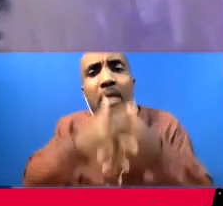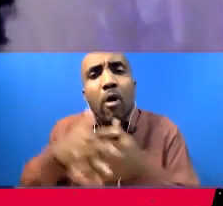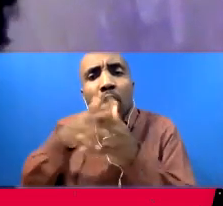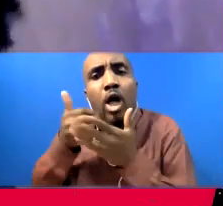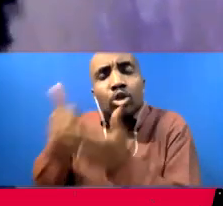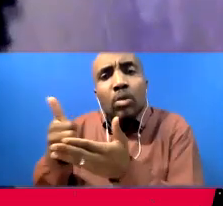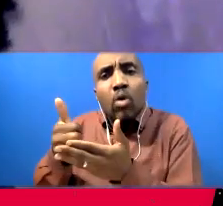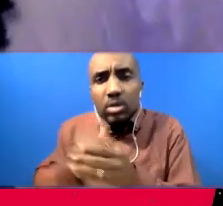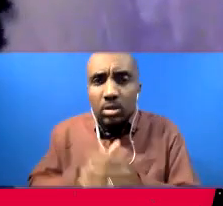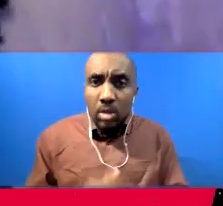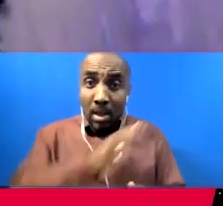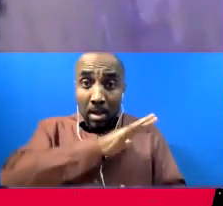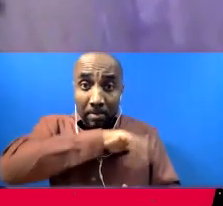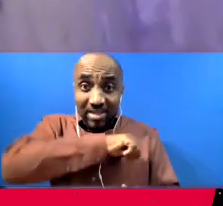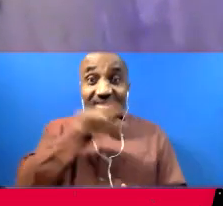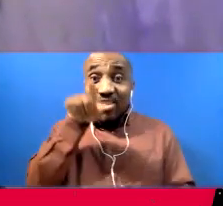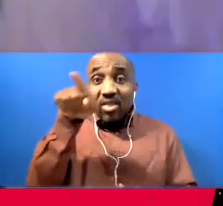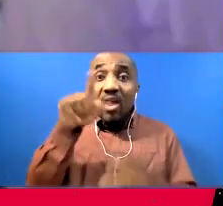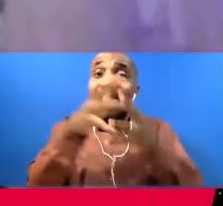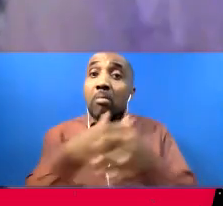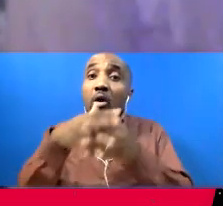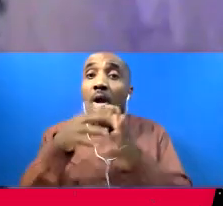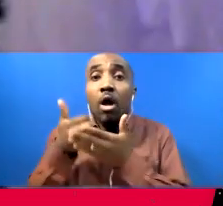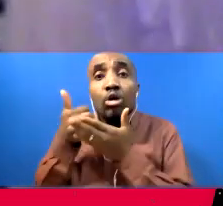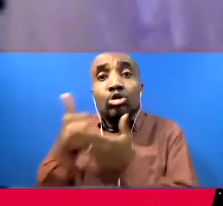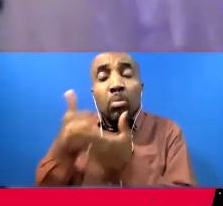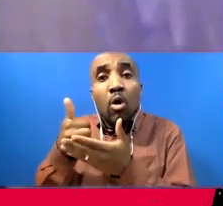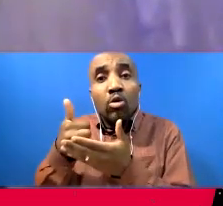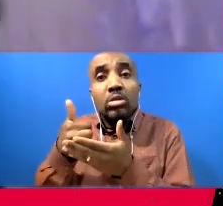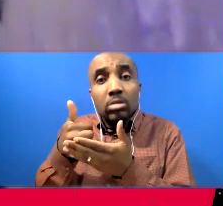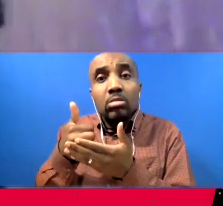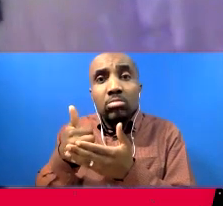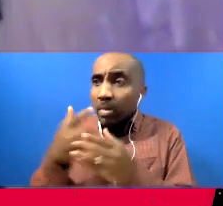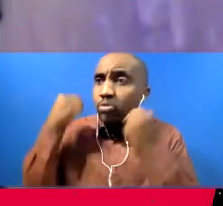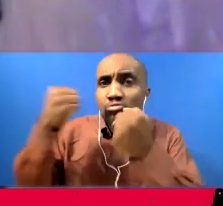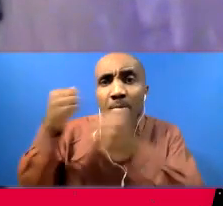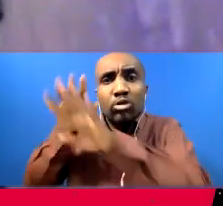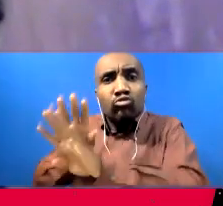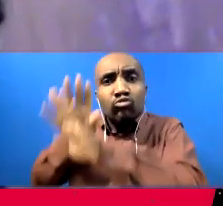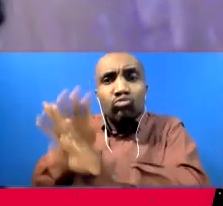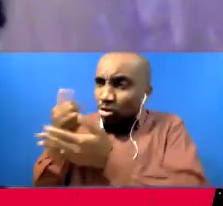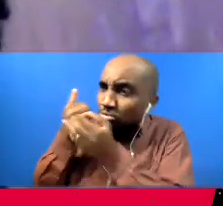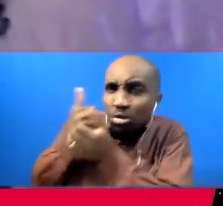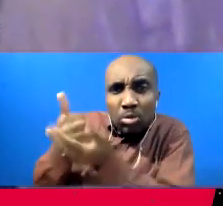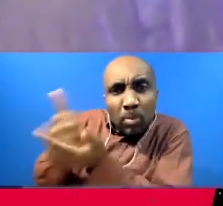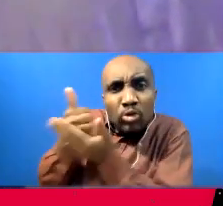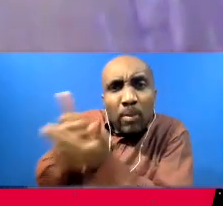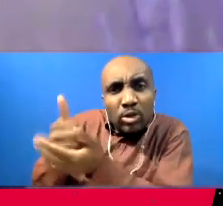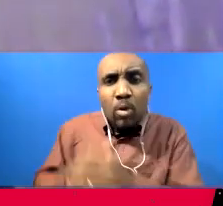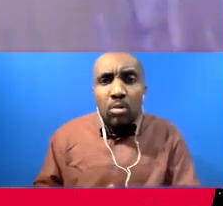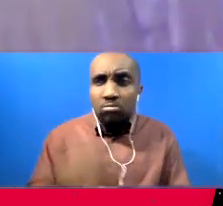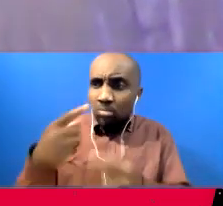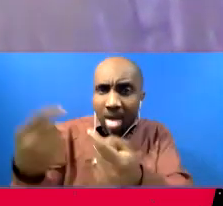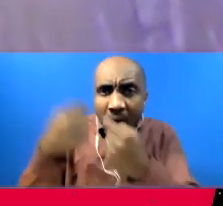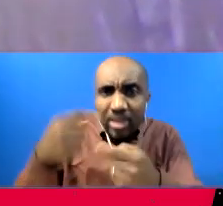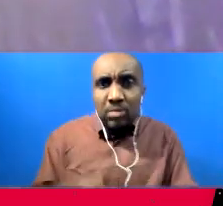were giving physical support on the ground to frontline demonstrators. From harassment